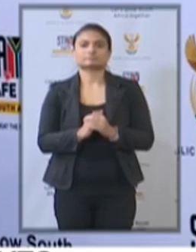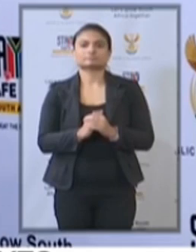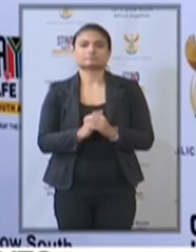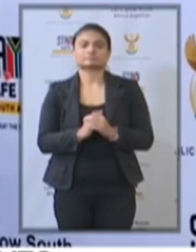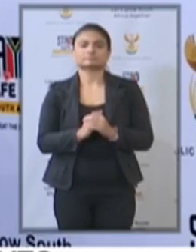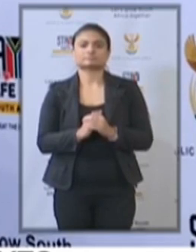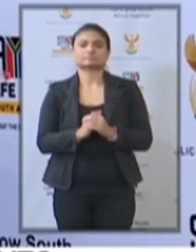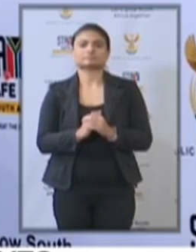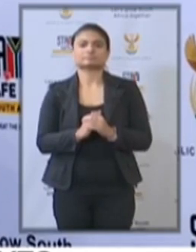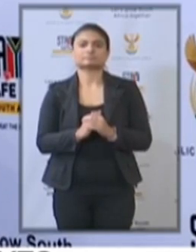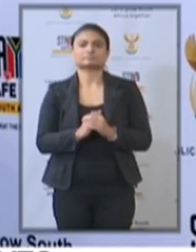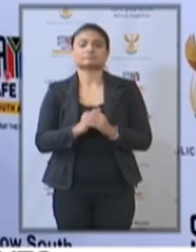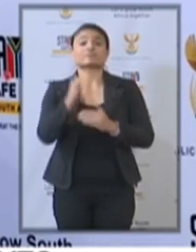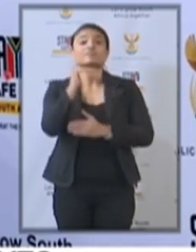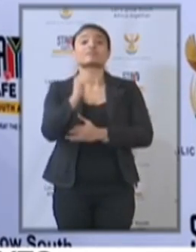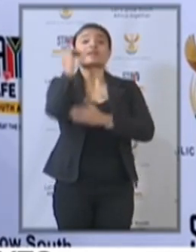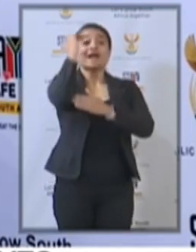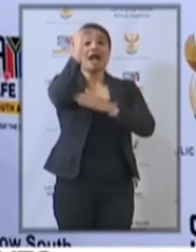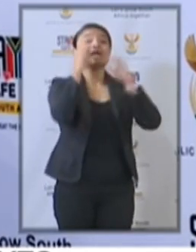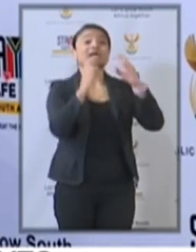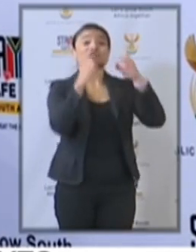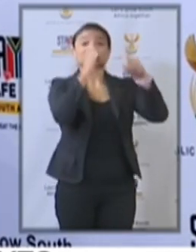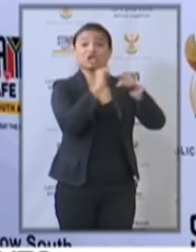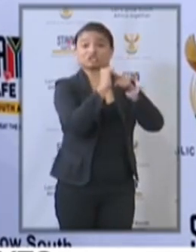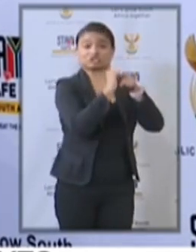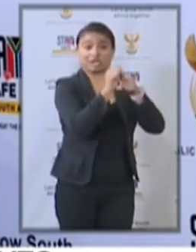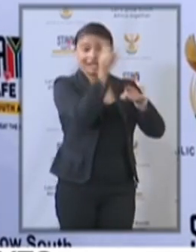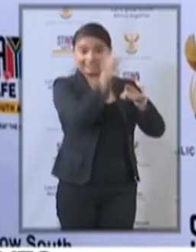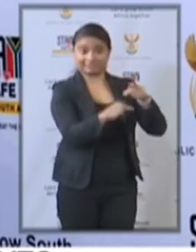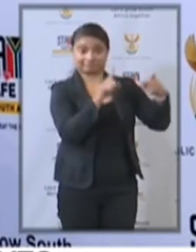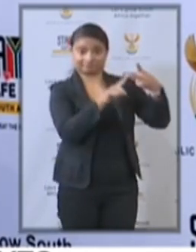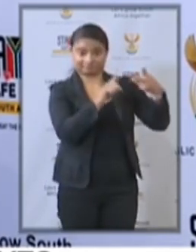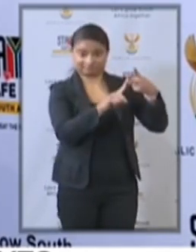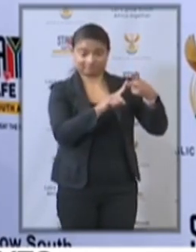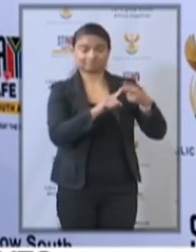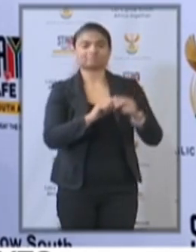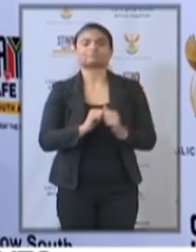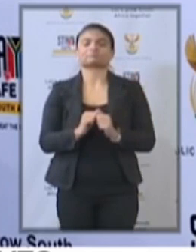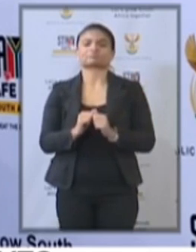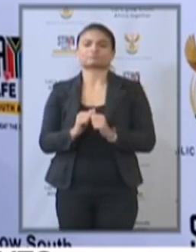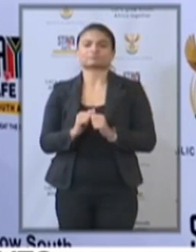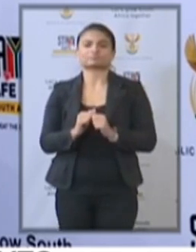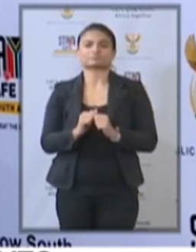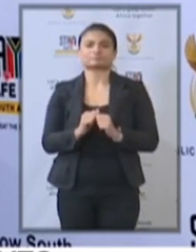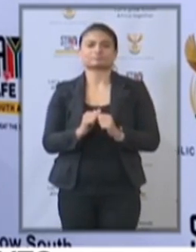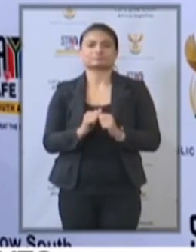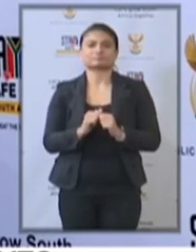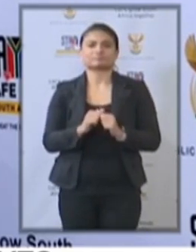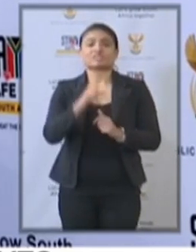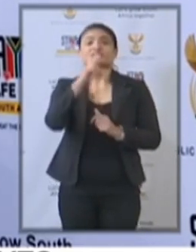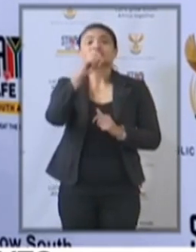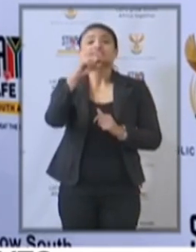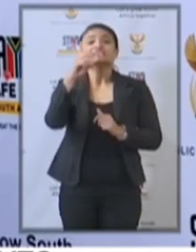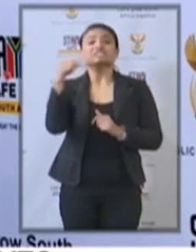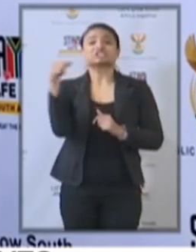of Higher Education and Training. All the DTGs who are present here